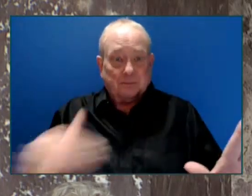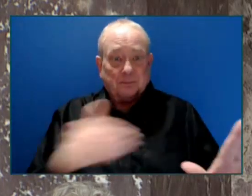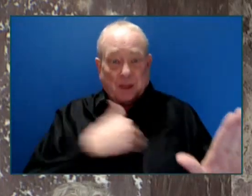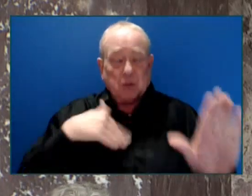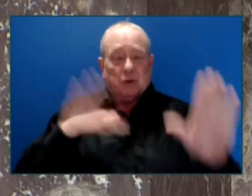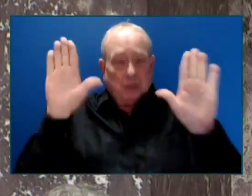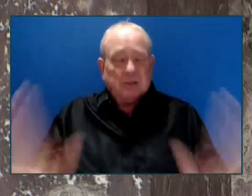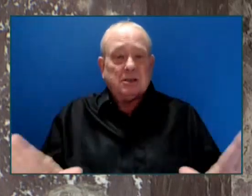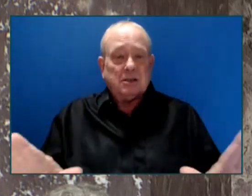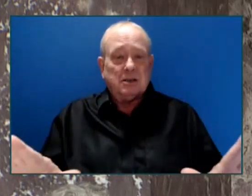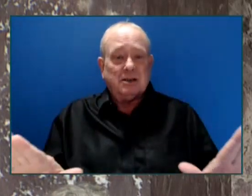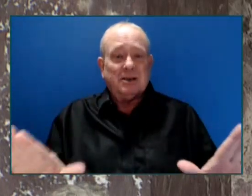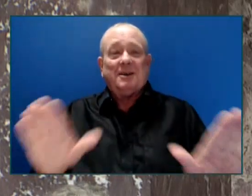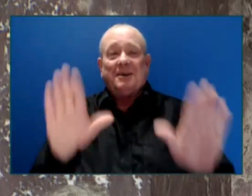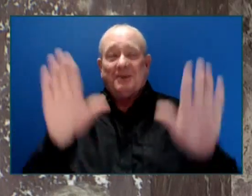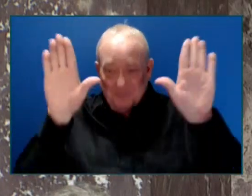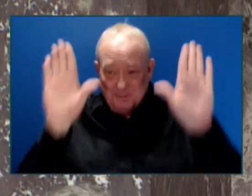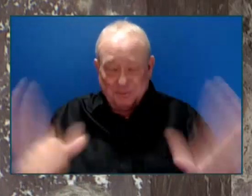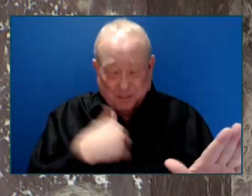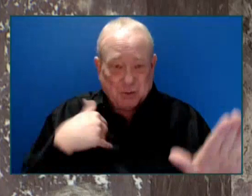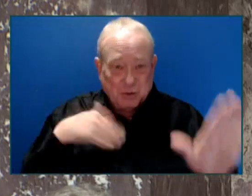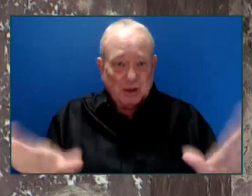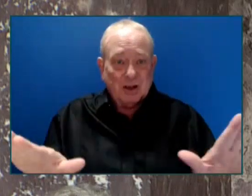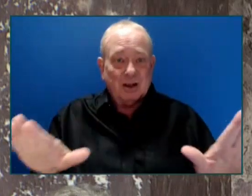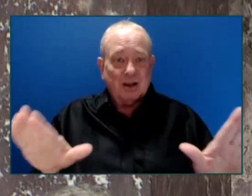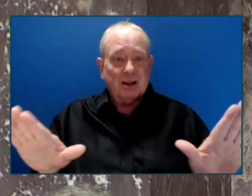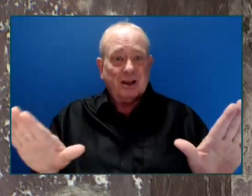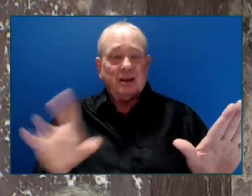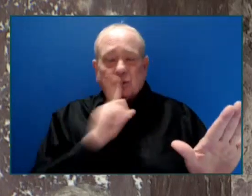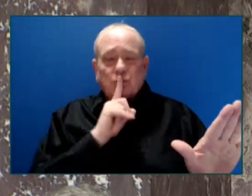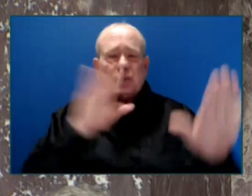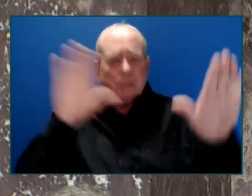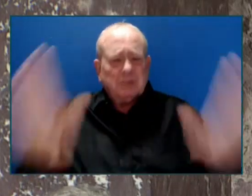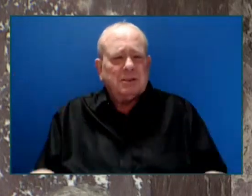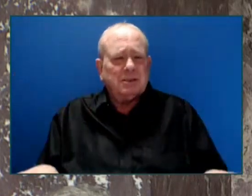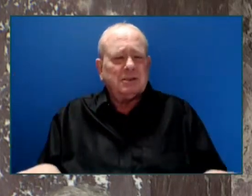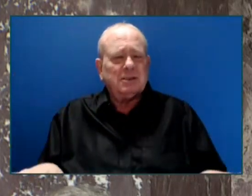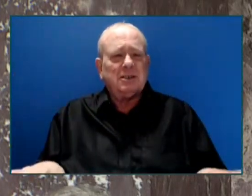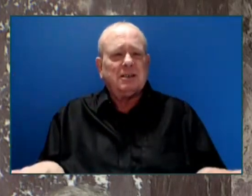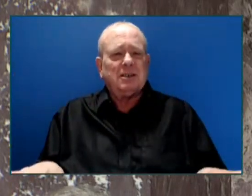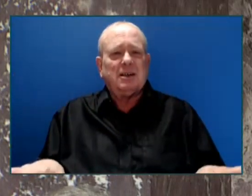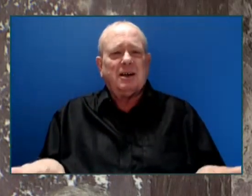Members. Shh. Members. Hold on.